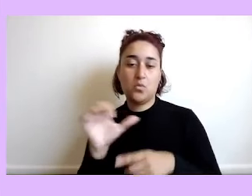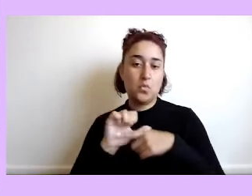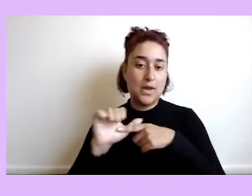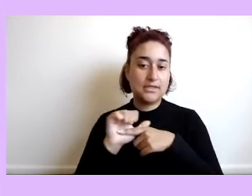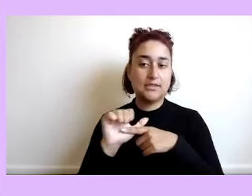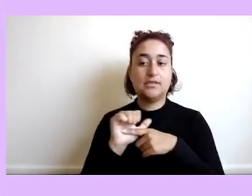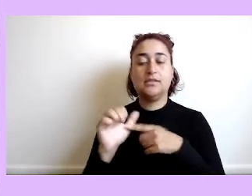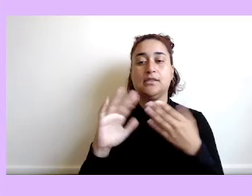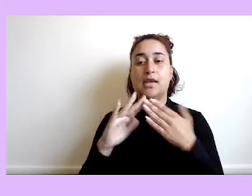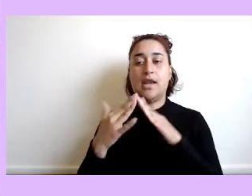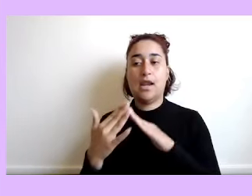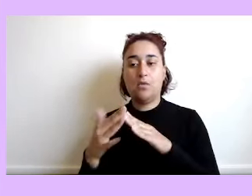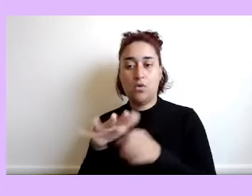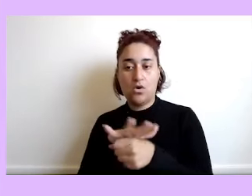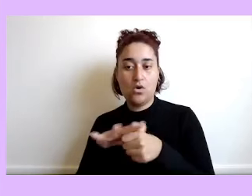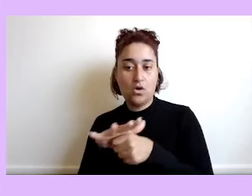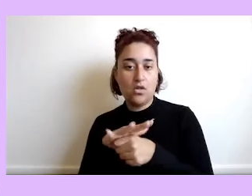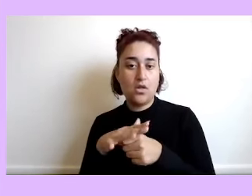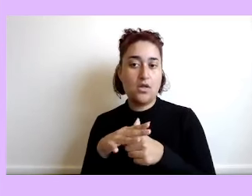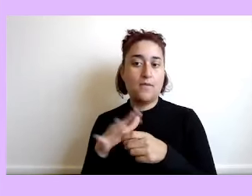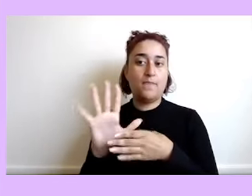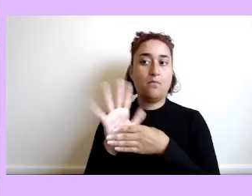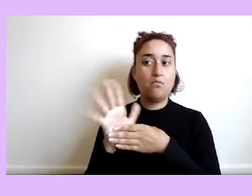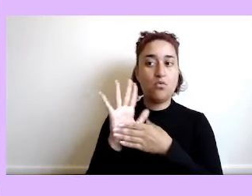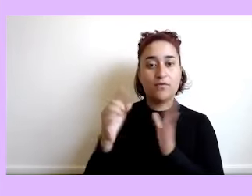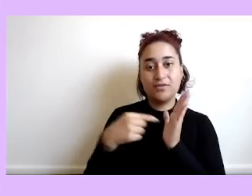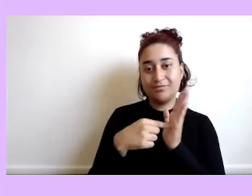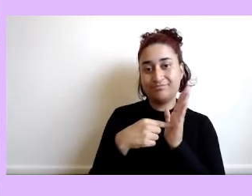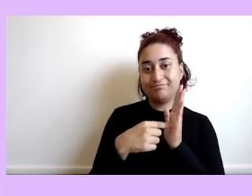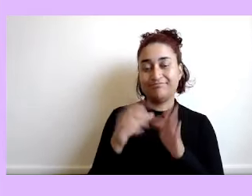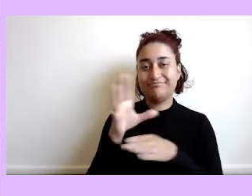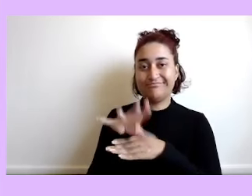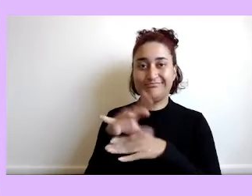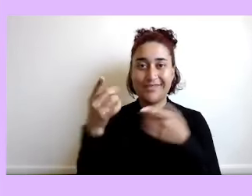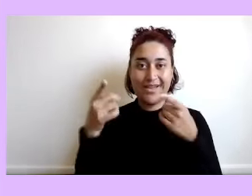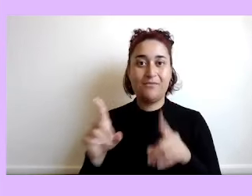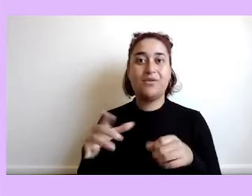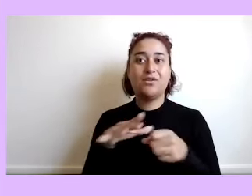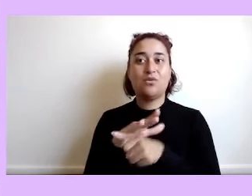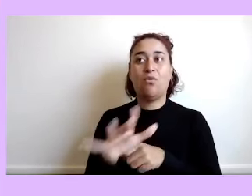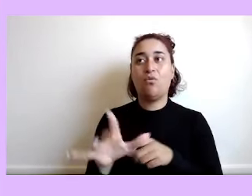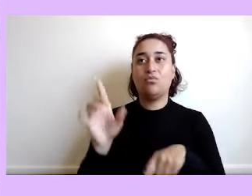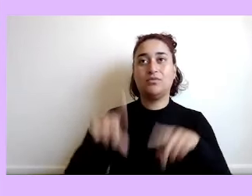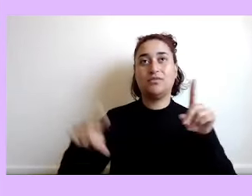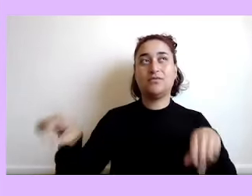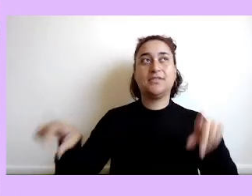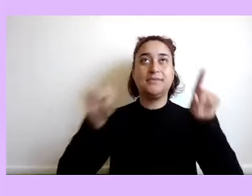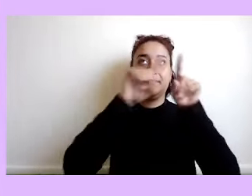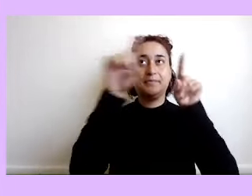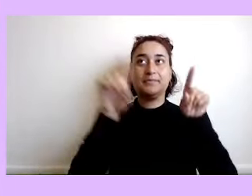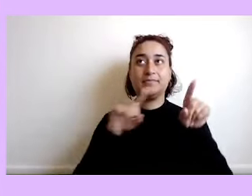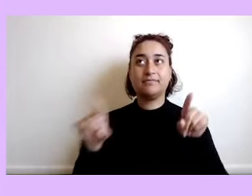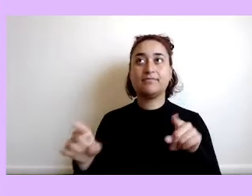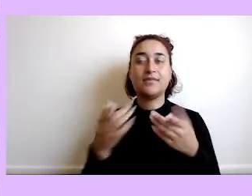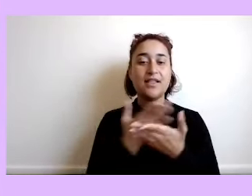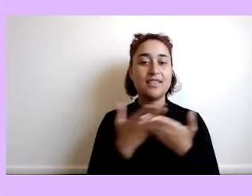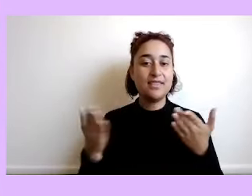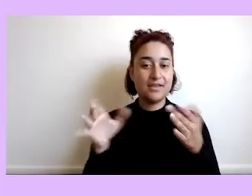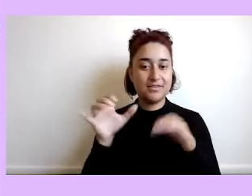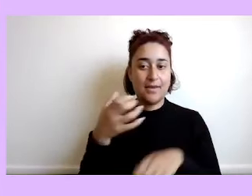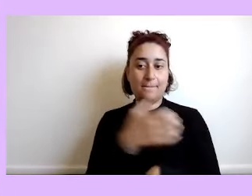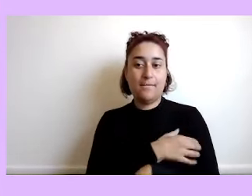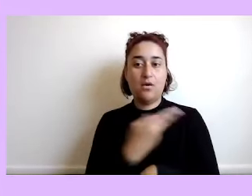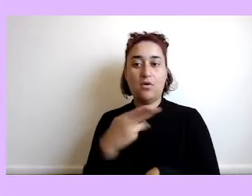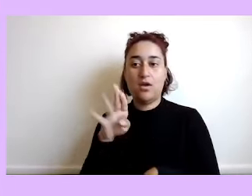neighborhood movie screenings that happen there. And it's a whole constellation of houses that Powerhouse has